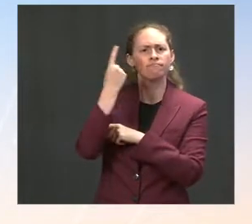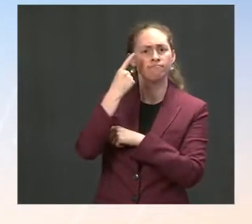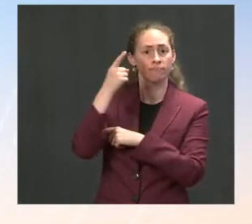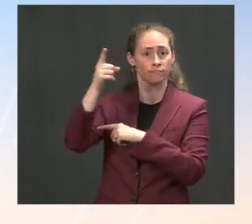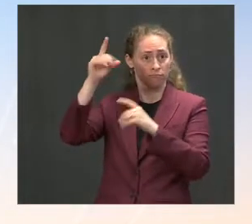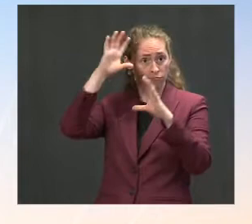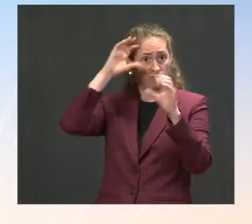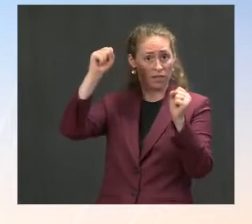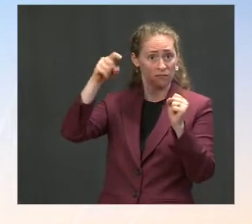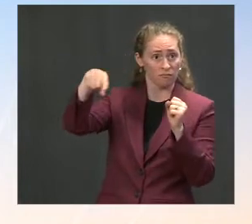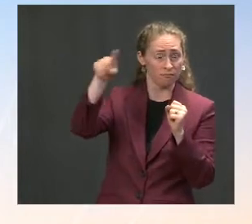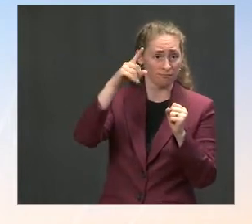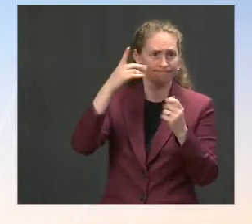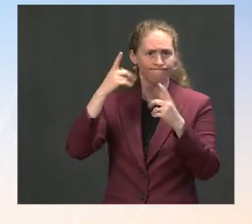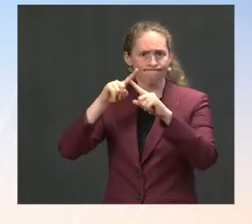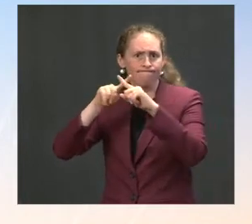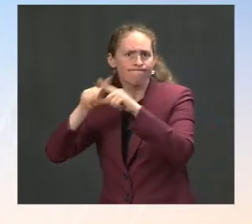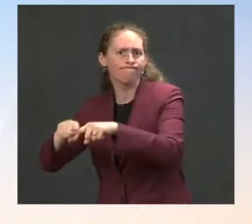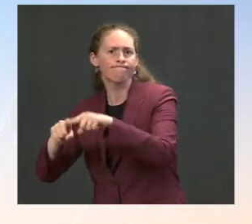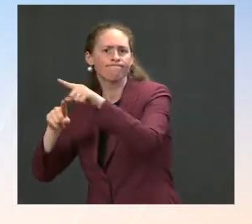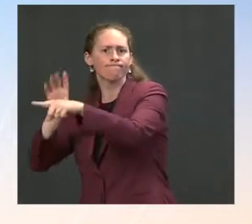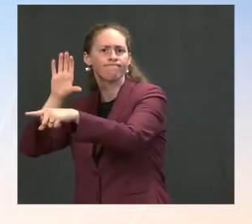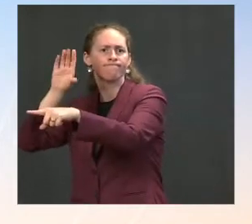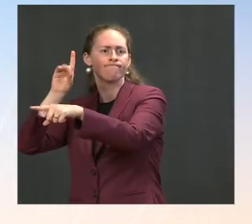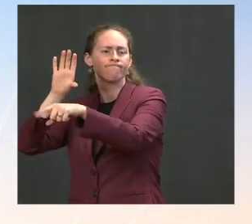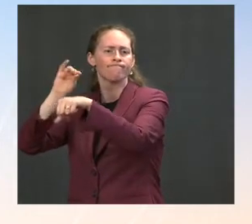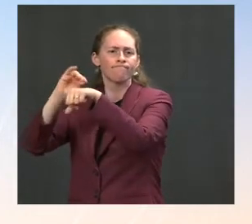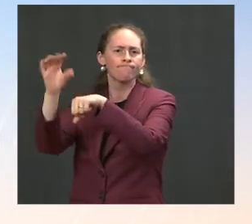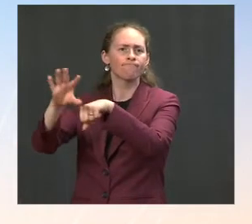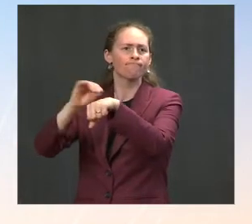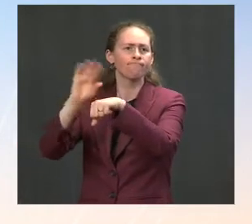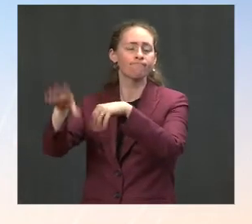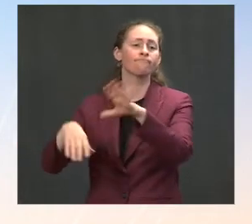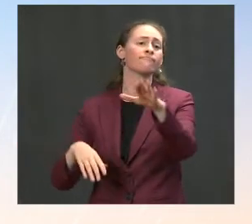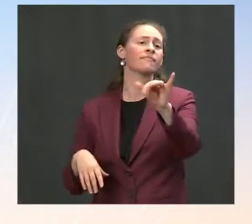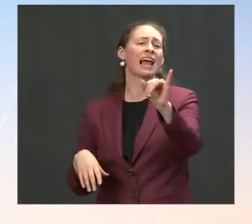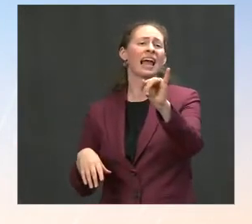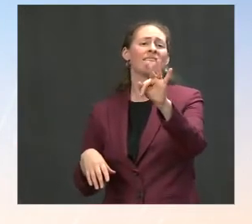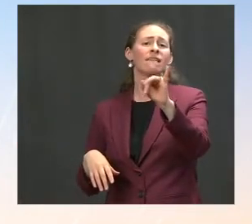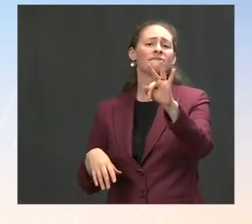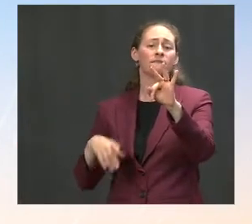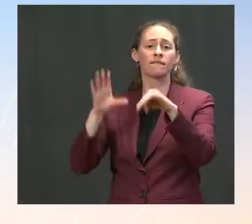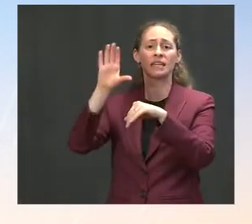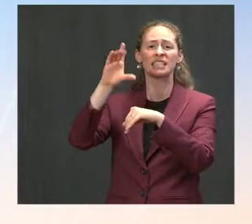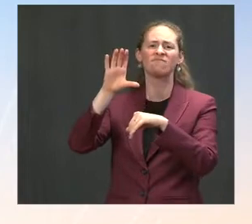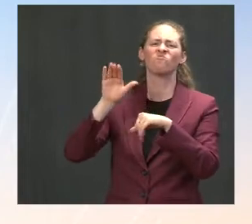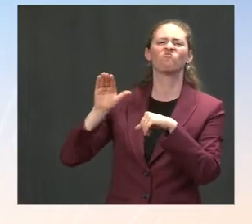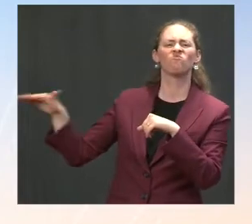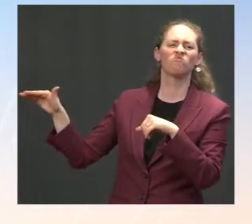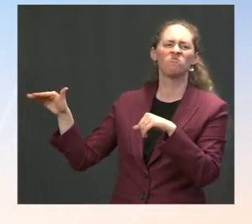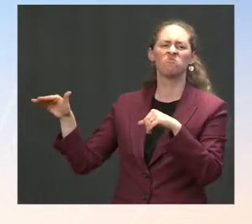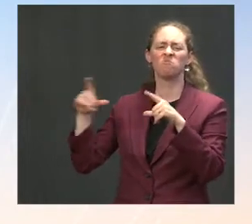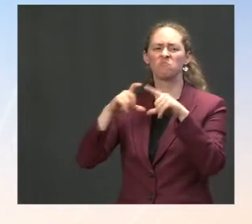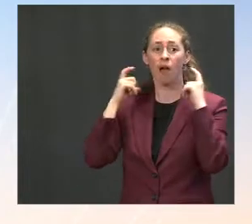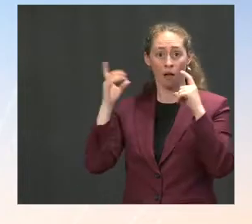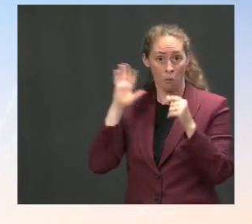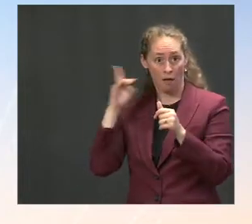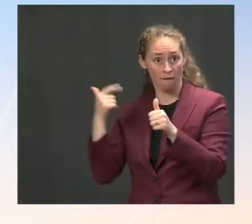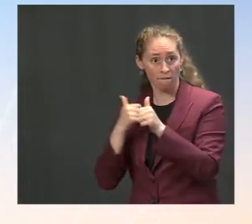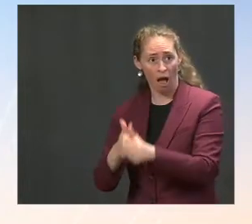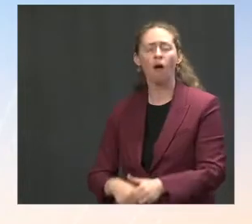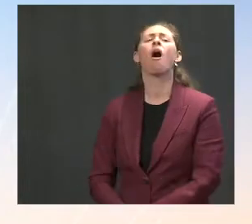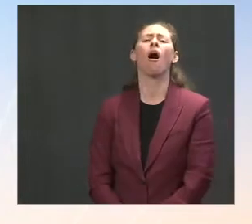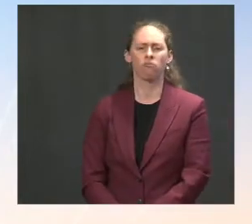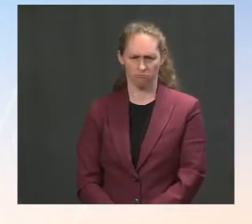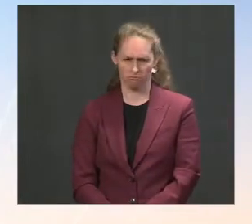CDC guidance. If the CDC was to say we need to return to masking, would this administration follow suit? We're always going to follow the